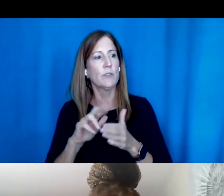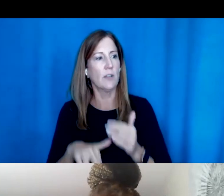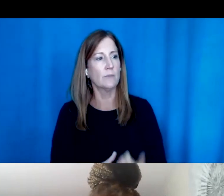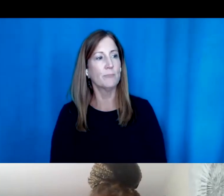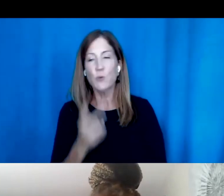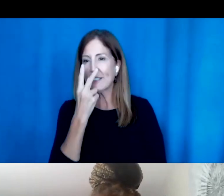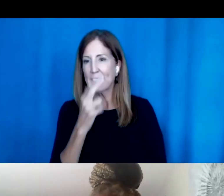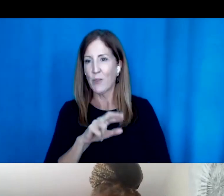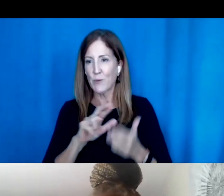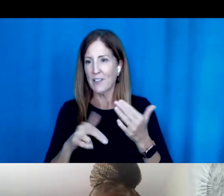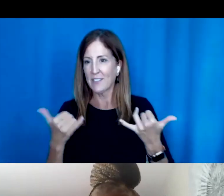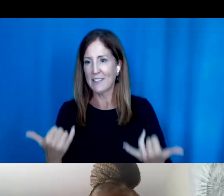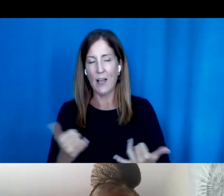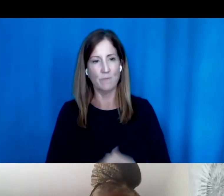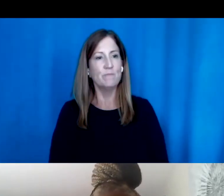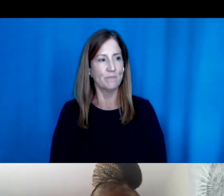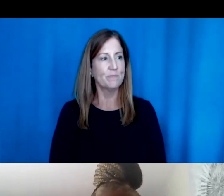see the results now.